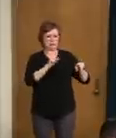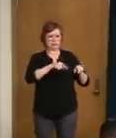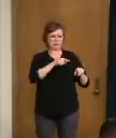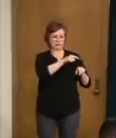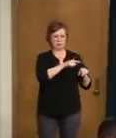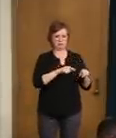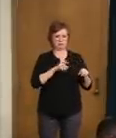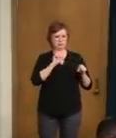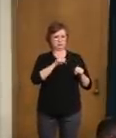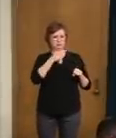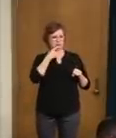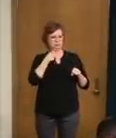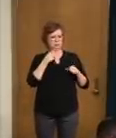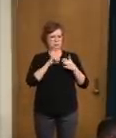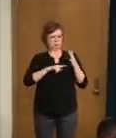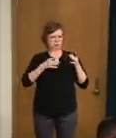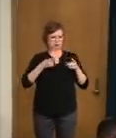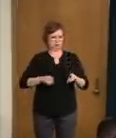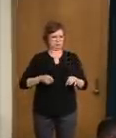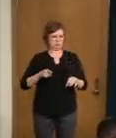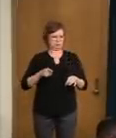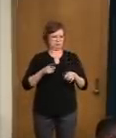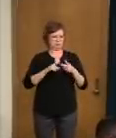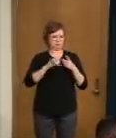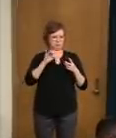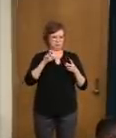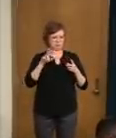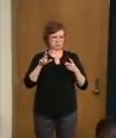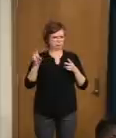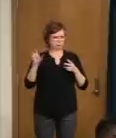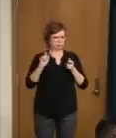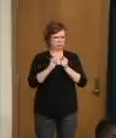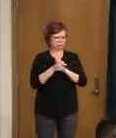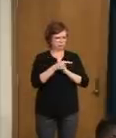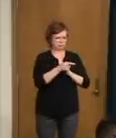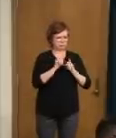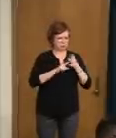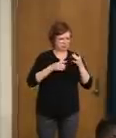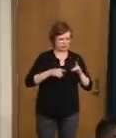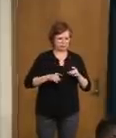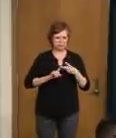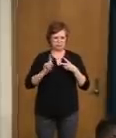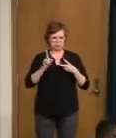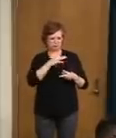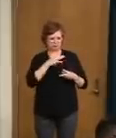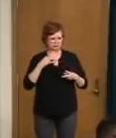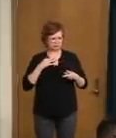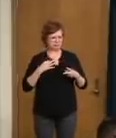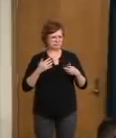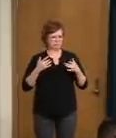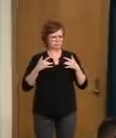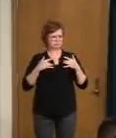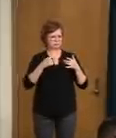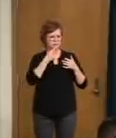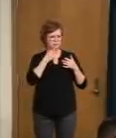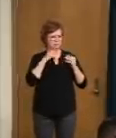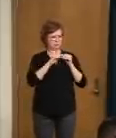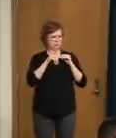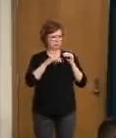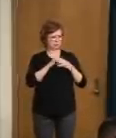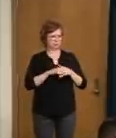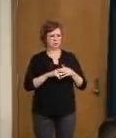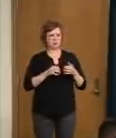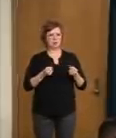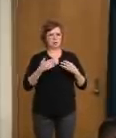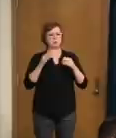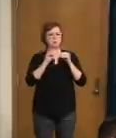manage that, like what units ICUs have moved into, how you found the staff to accommodate the